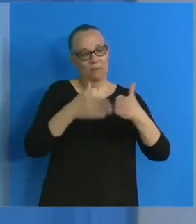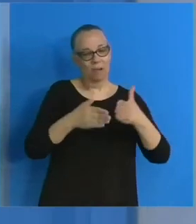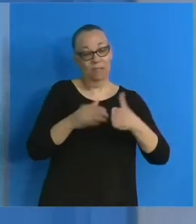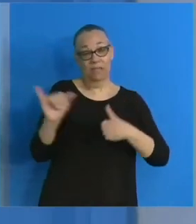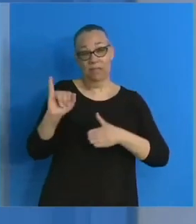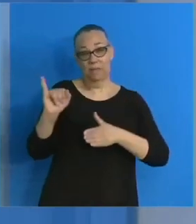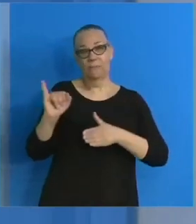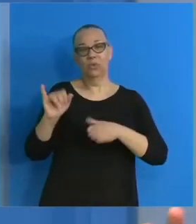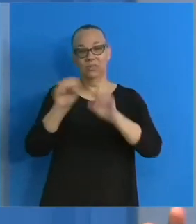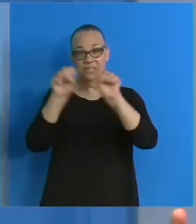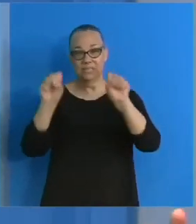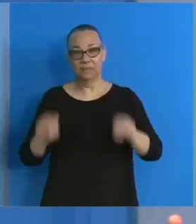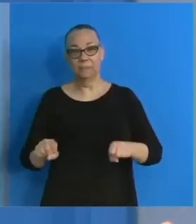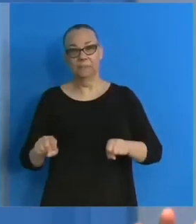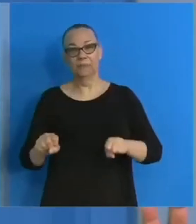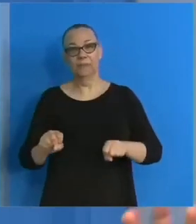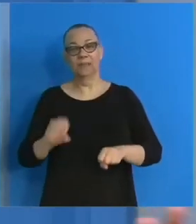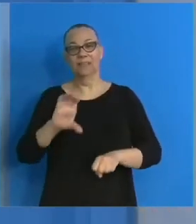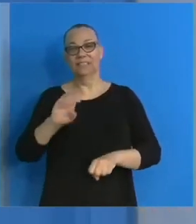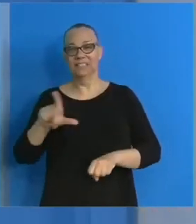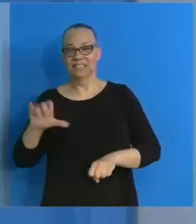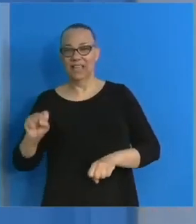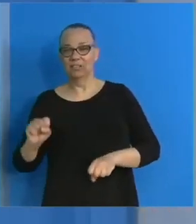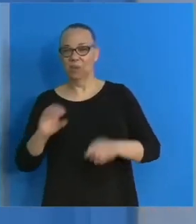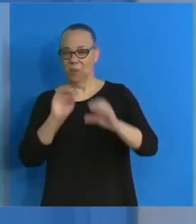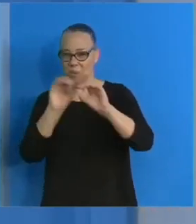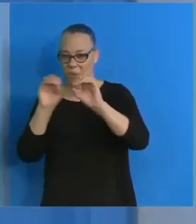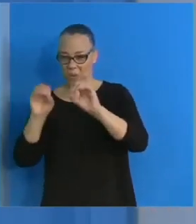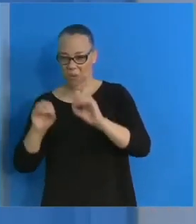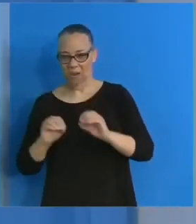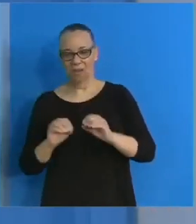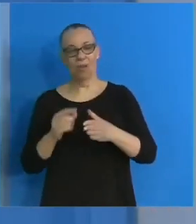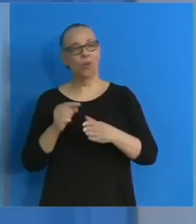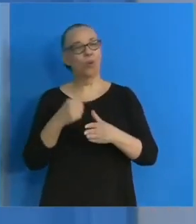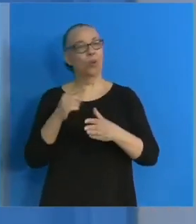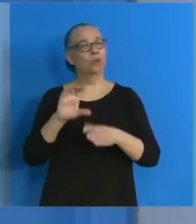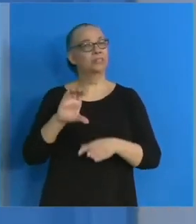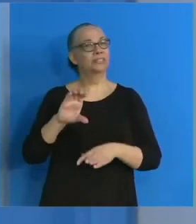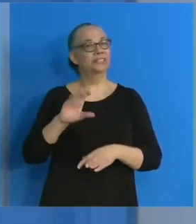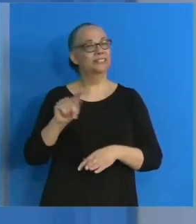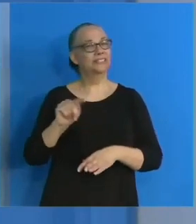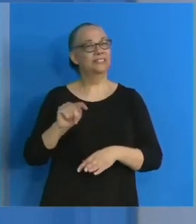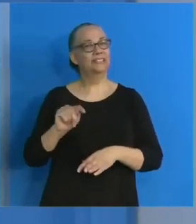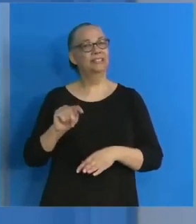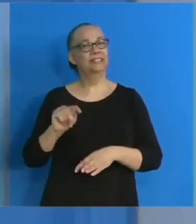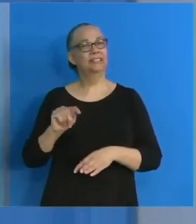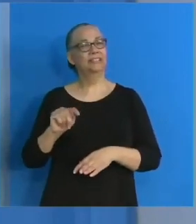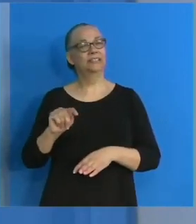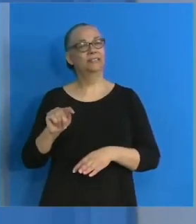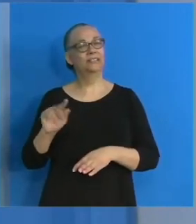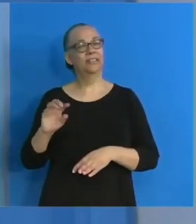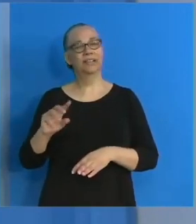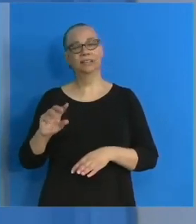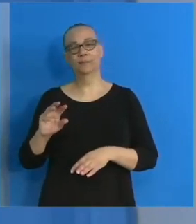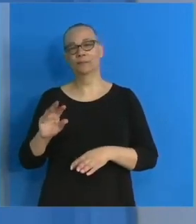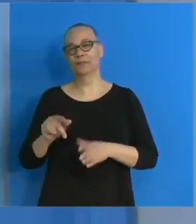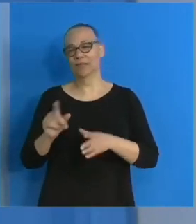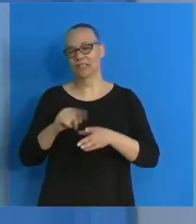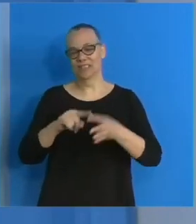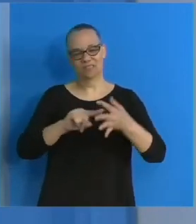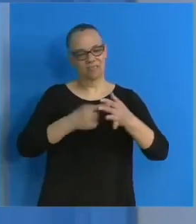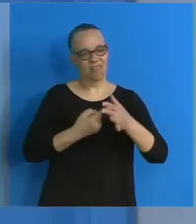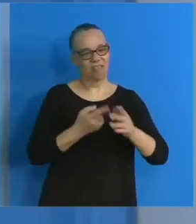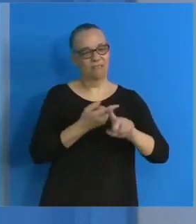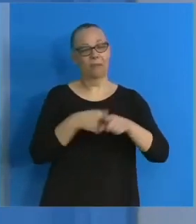system, these cells are called T lymphocytes. They are activated by those cells presented on